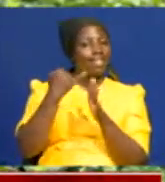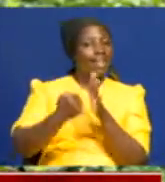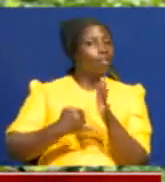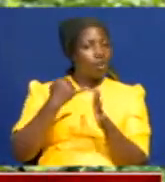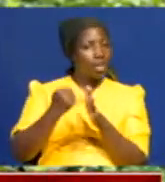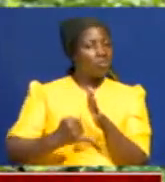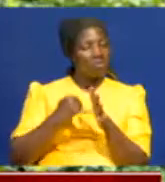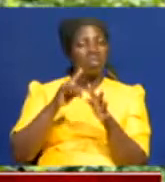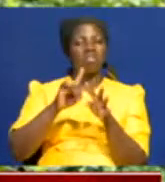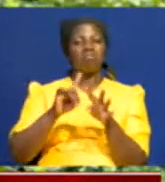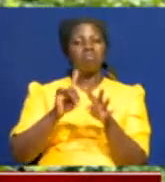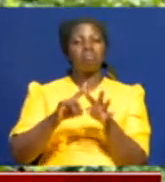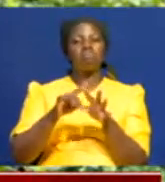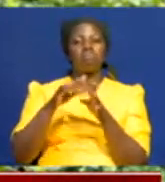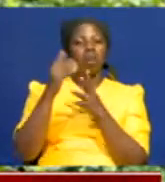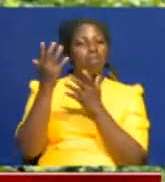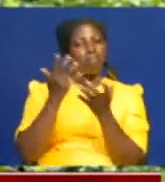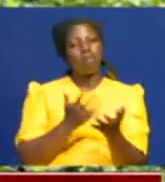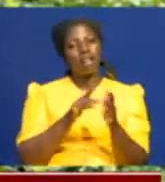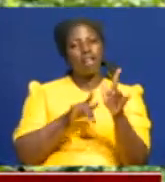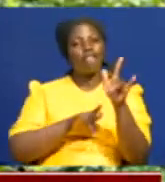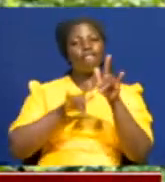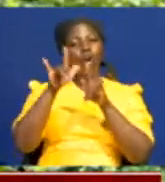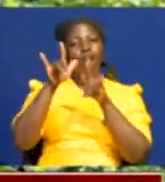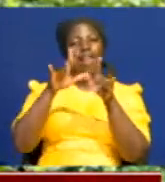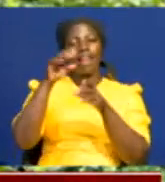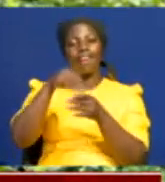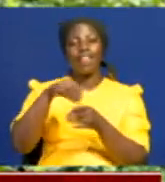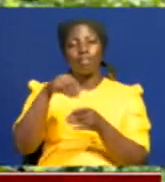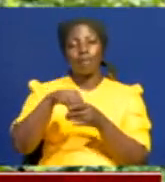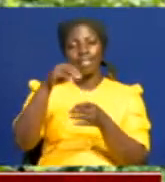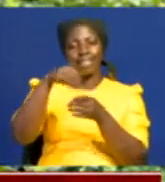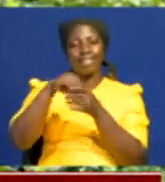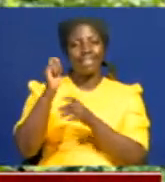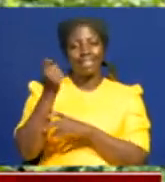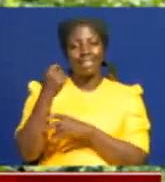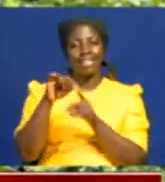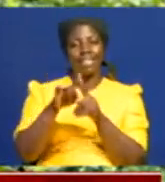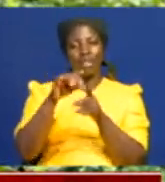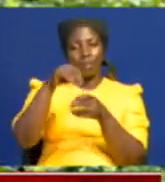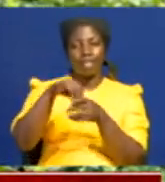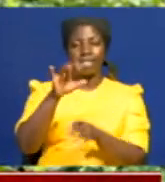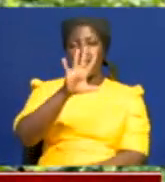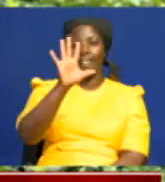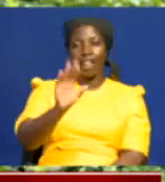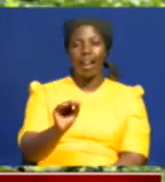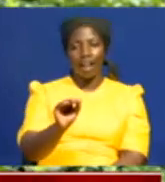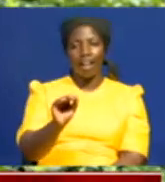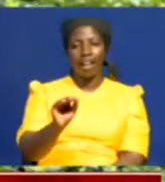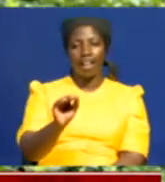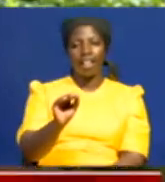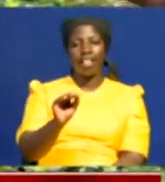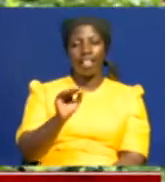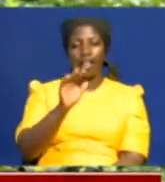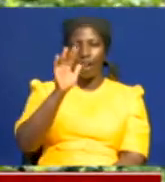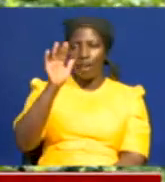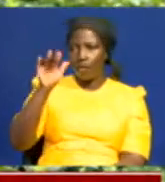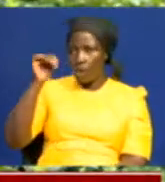and attract even foreign investments into Kenya and into Africa. Yeah.